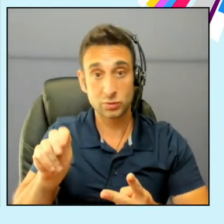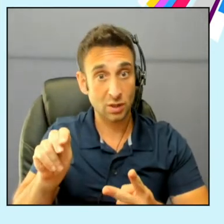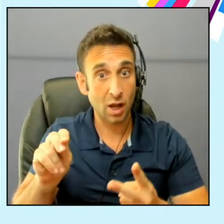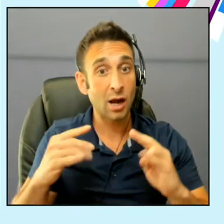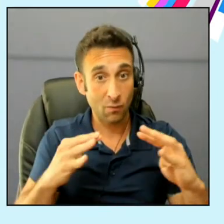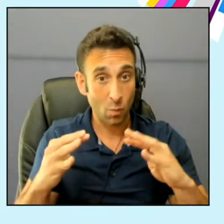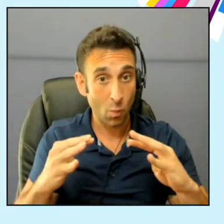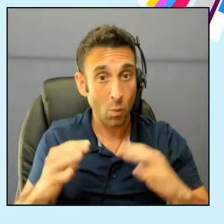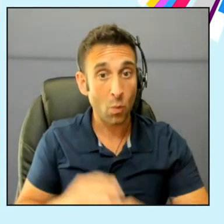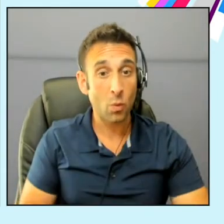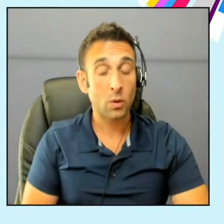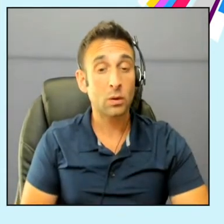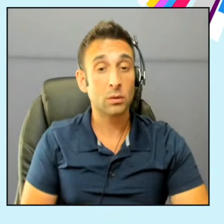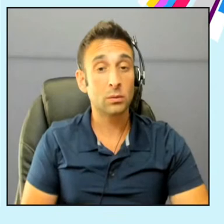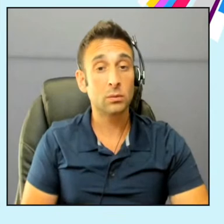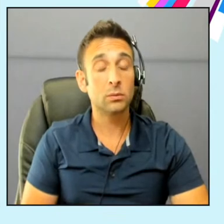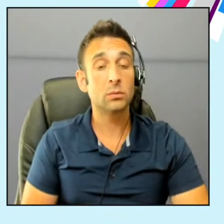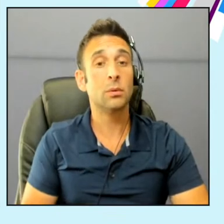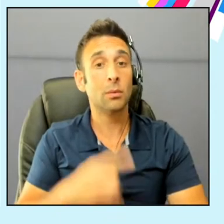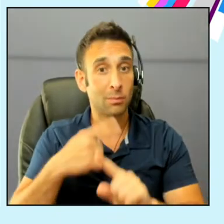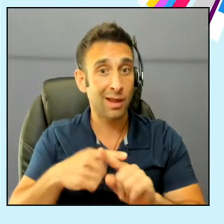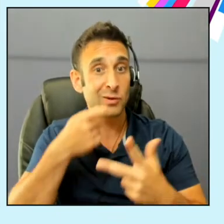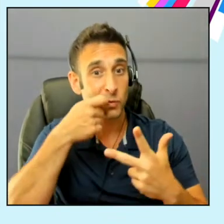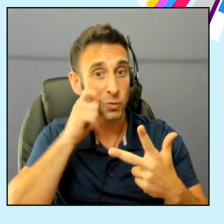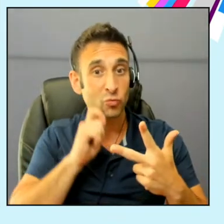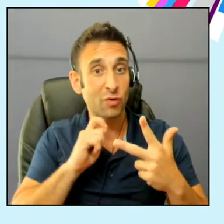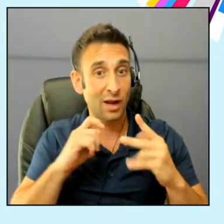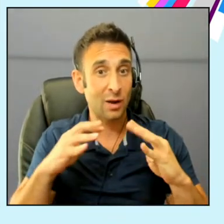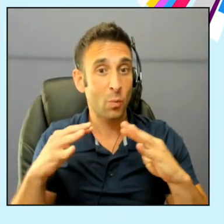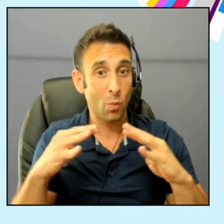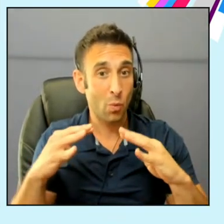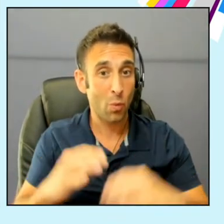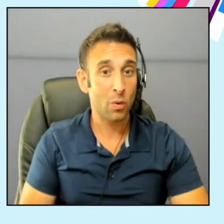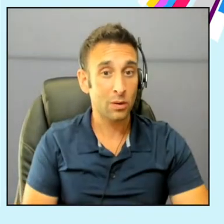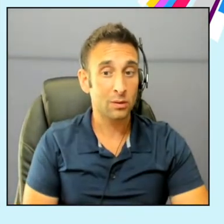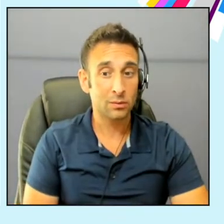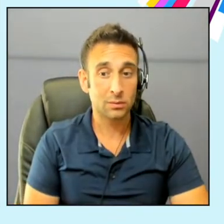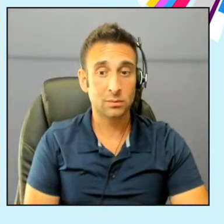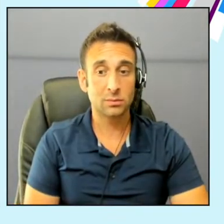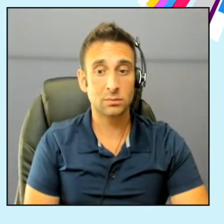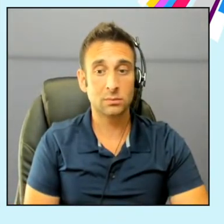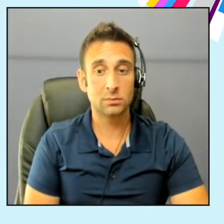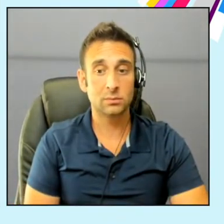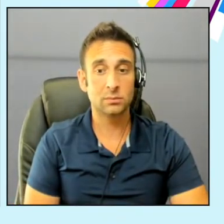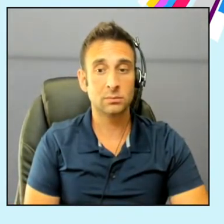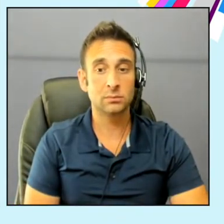as well as the war in Ukraine. I think that is very, very key.